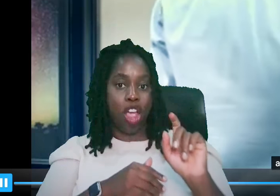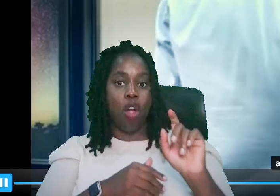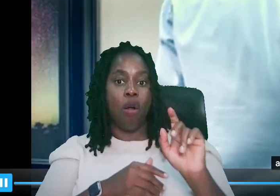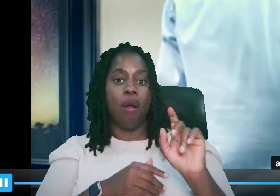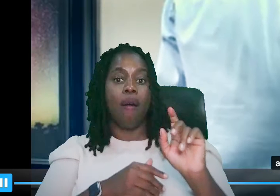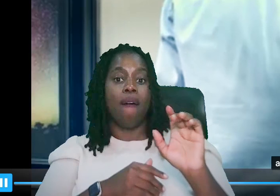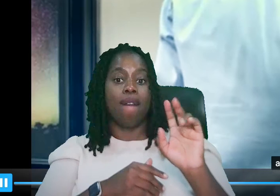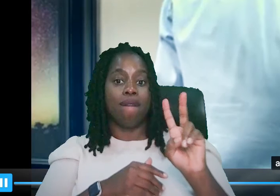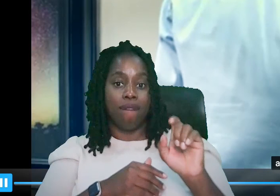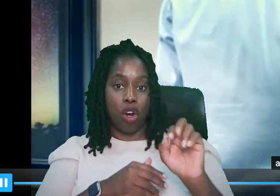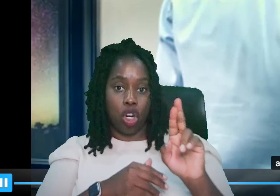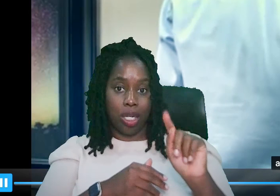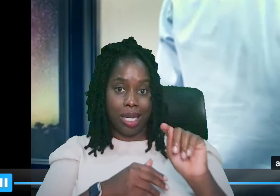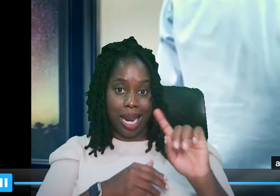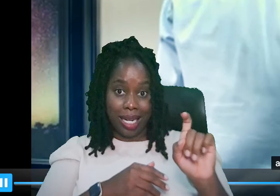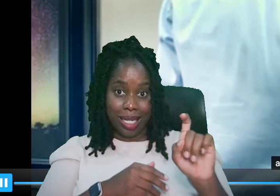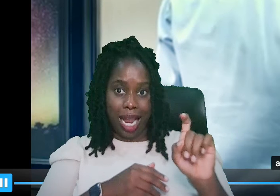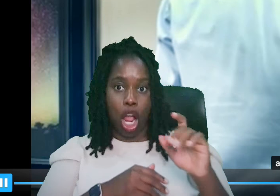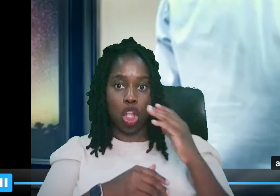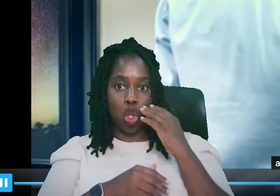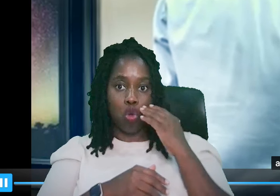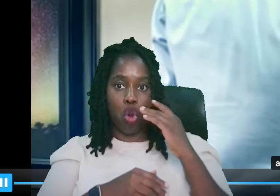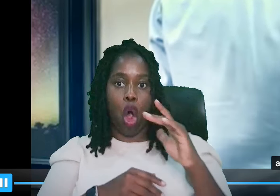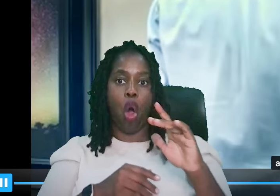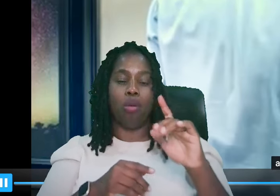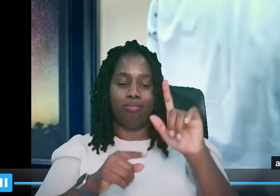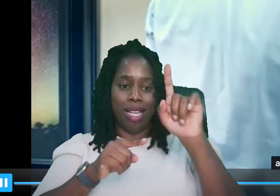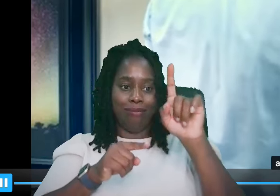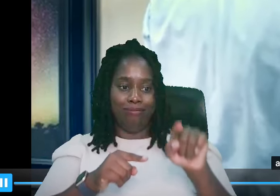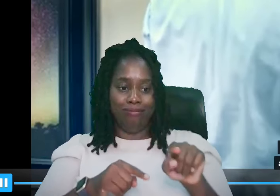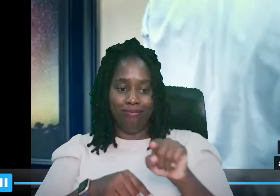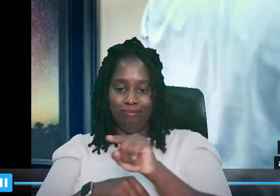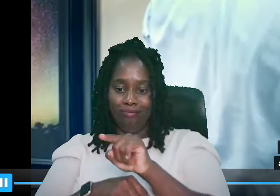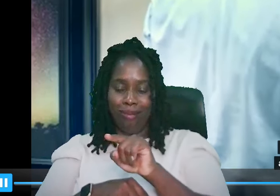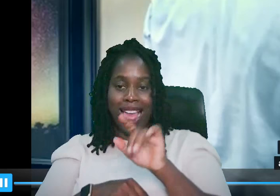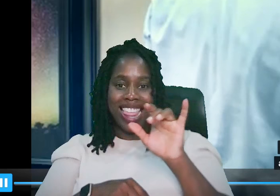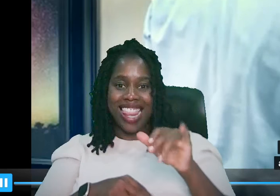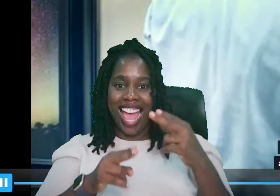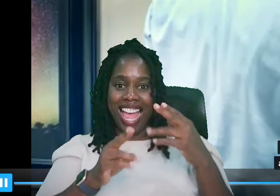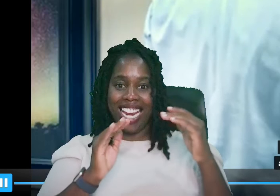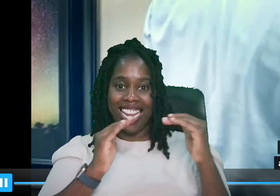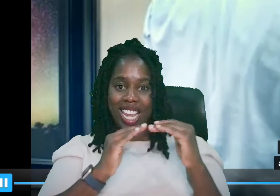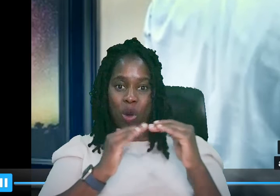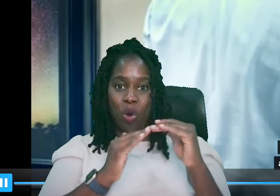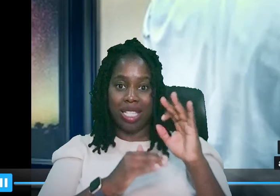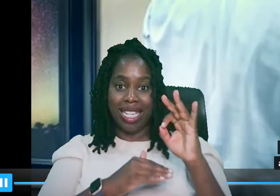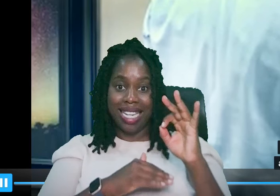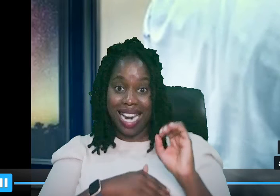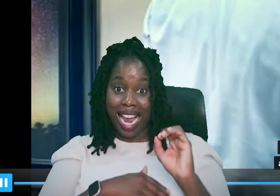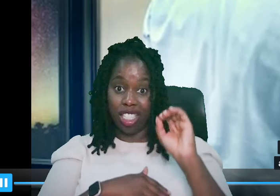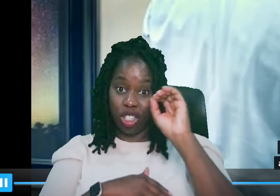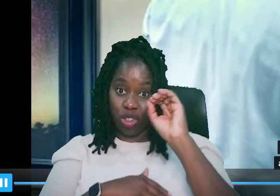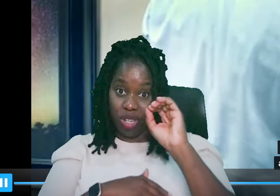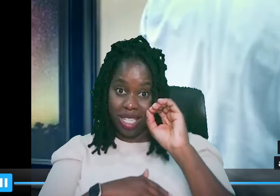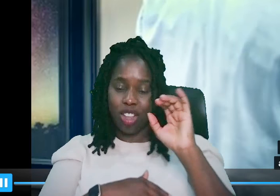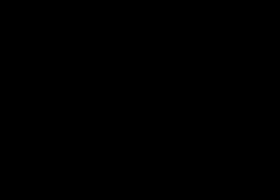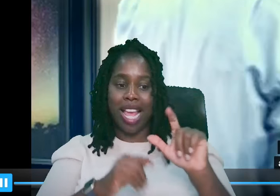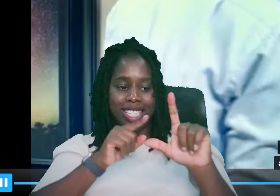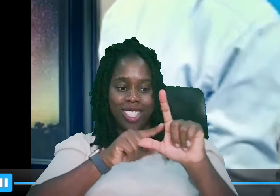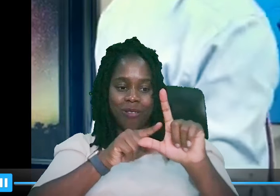know right angles are equal to 90 degrees. So the whole thing is equal to 90 degrees, and it's made up of